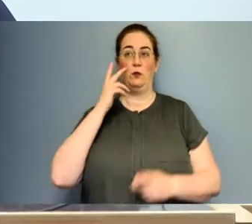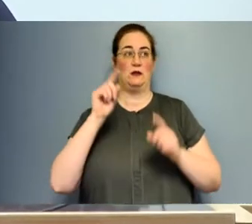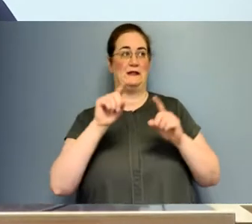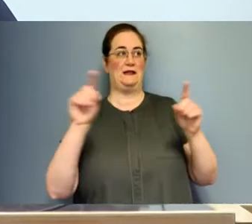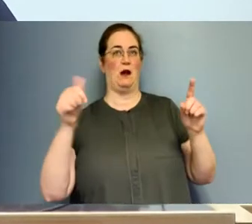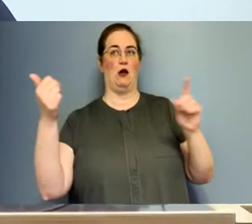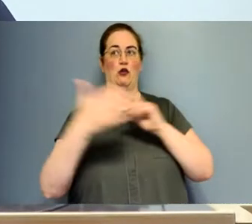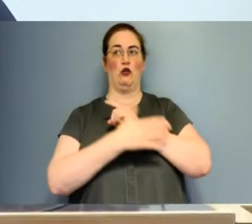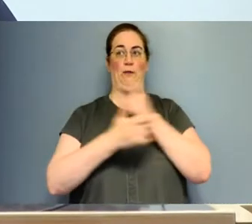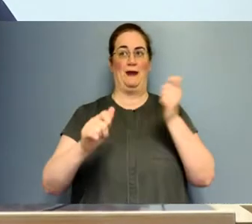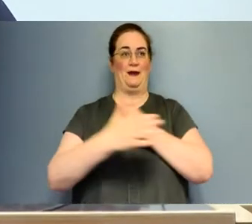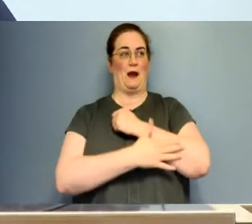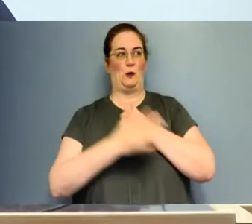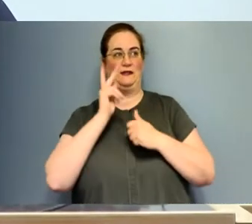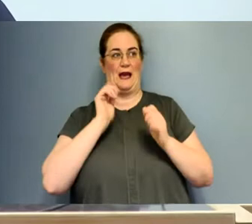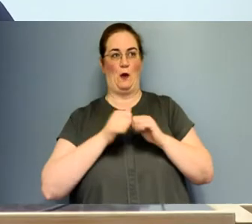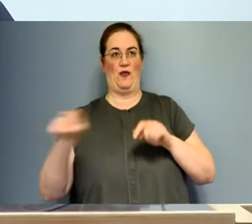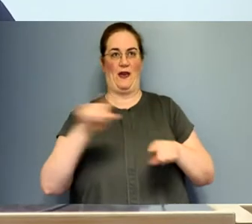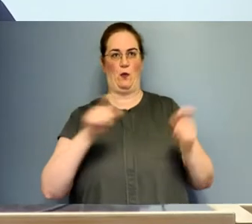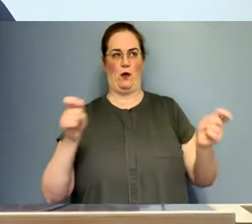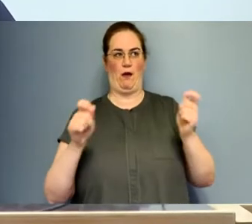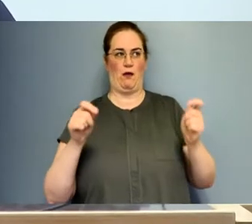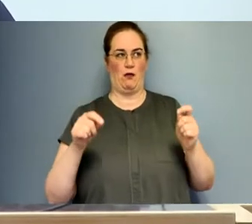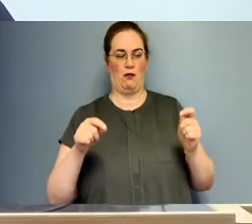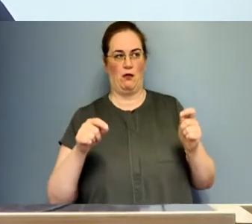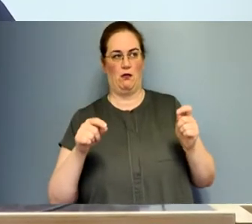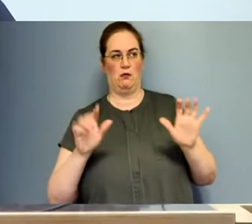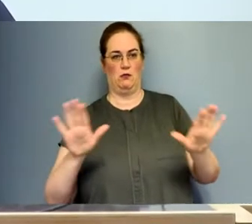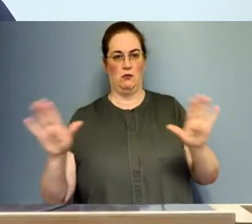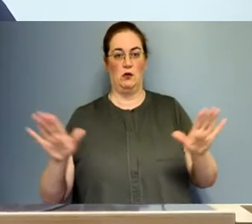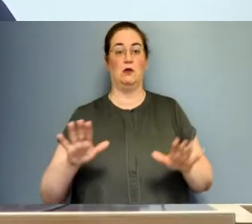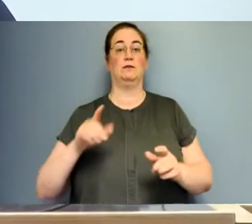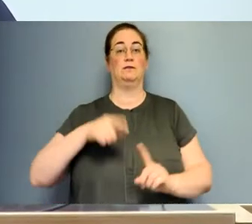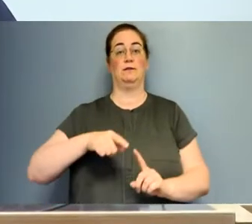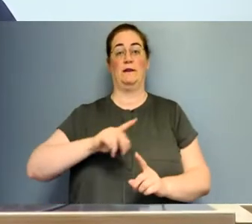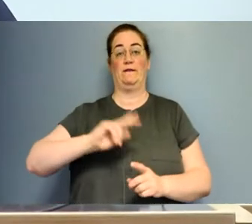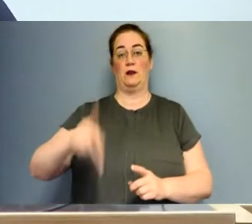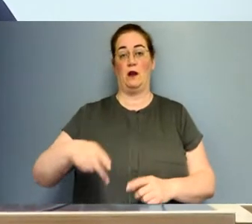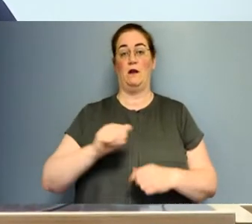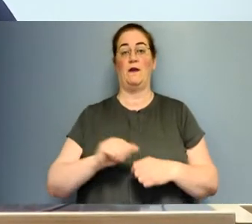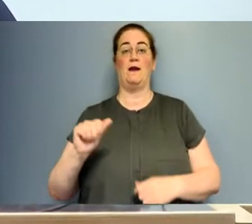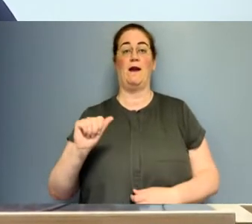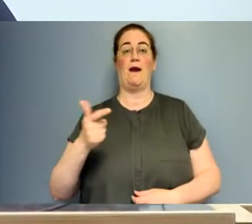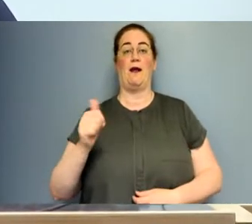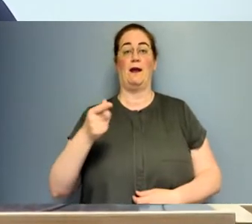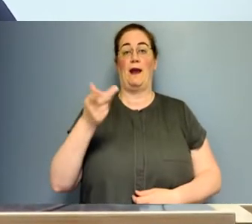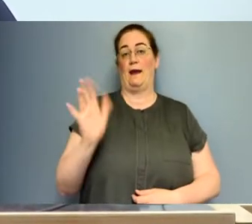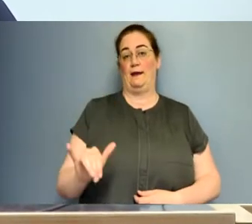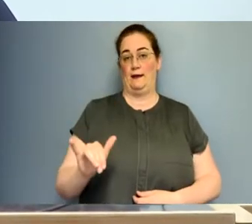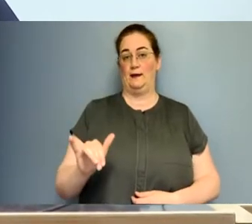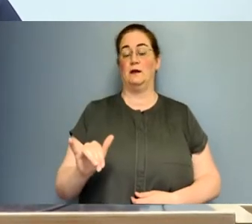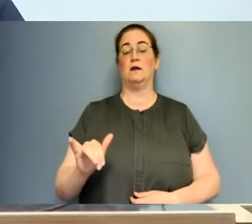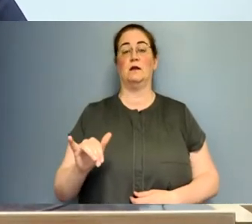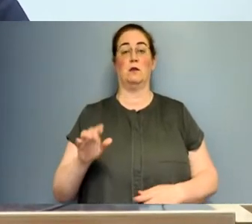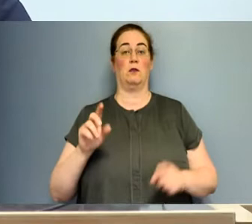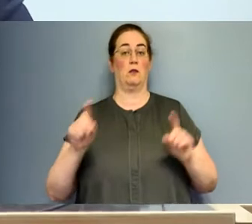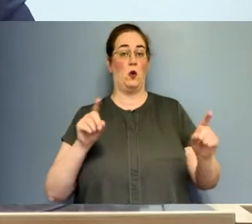how they were doing things. In particular, Philadelphia and Allegheny had gotten to the point where they